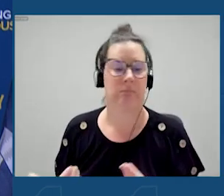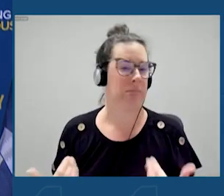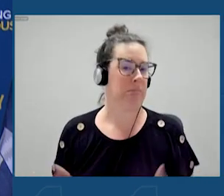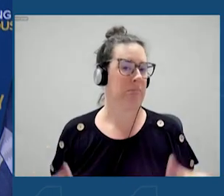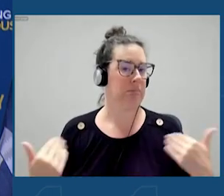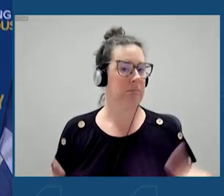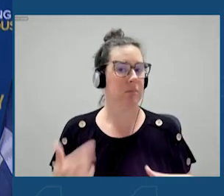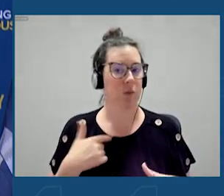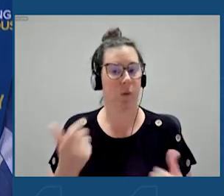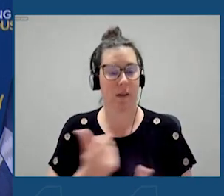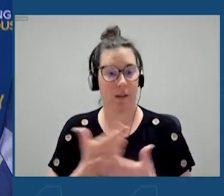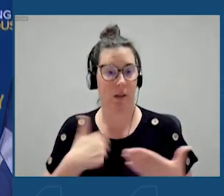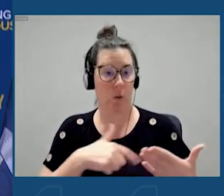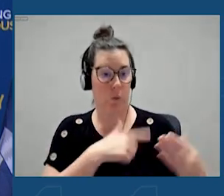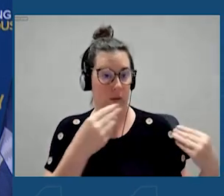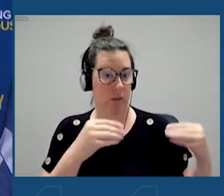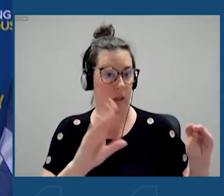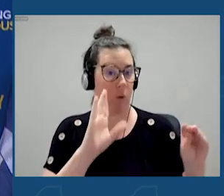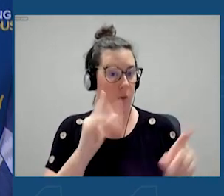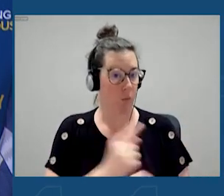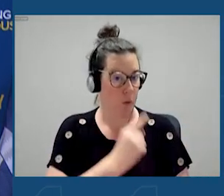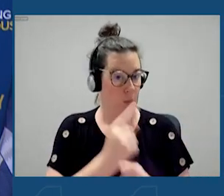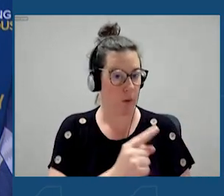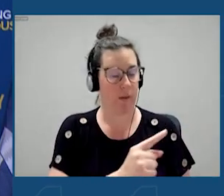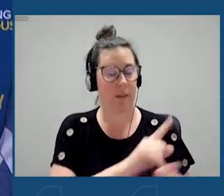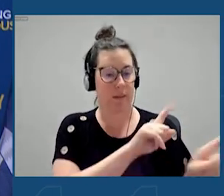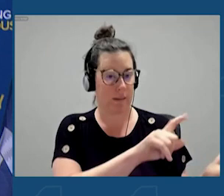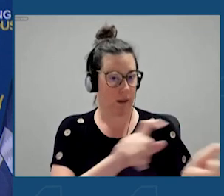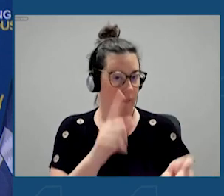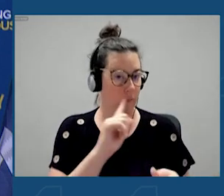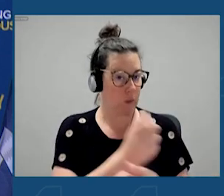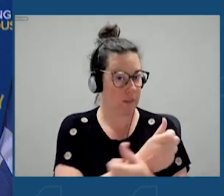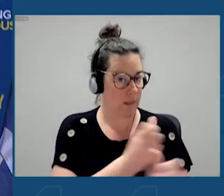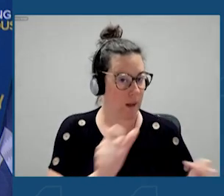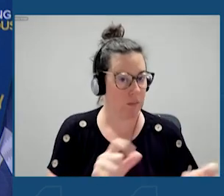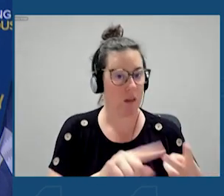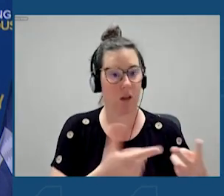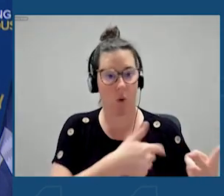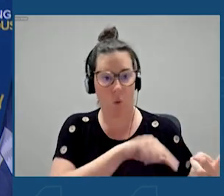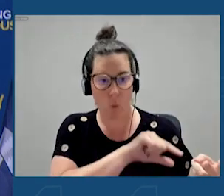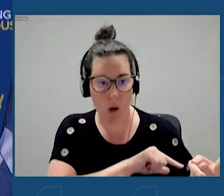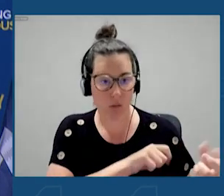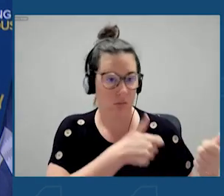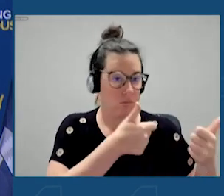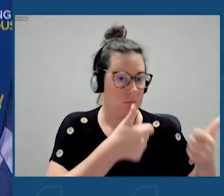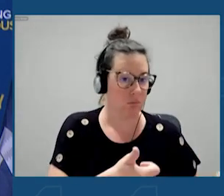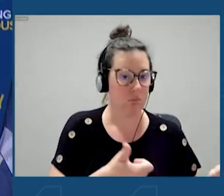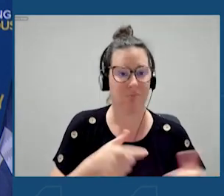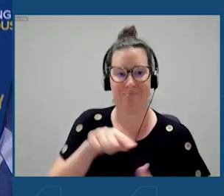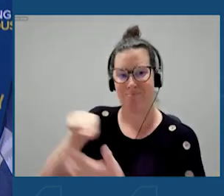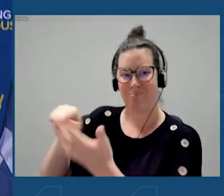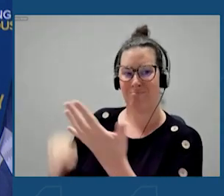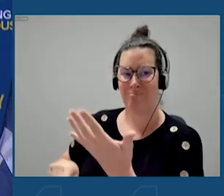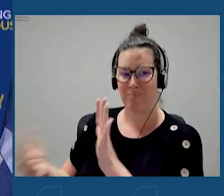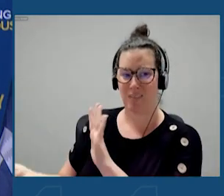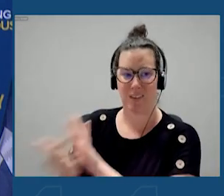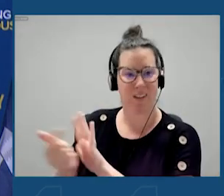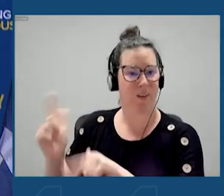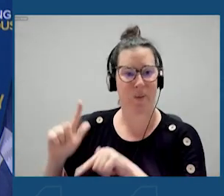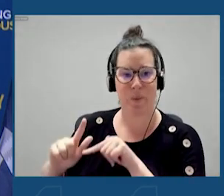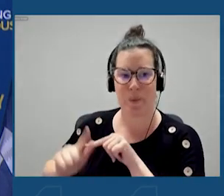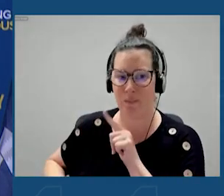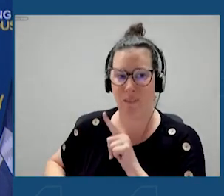anything we sell is going to be properly tested for safety and quality, and that is absolutely not what you can guarantee with the products sold at these illegal